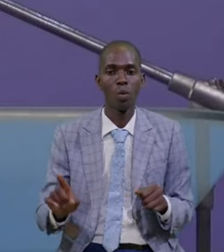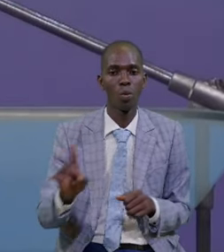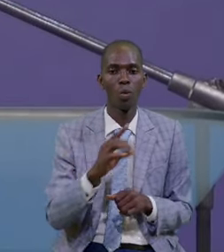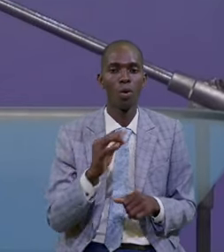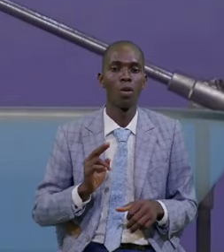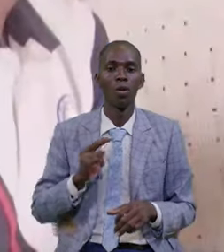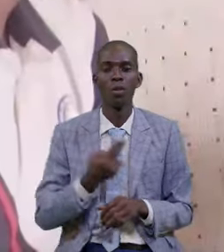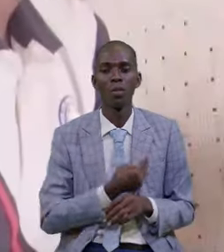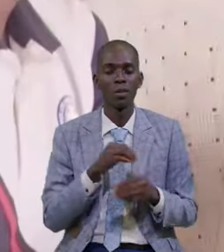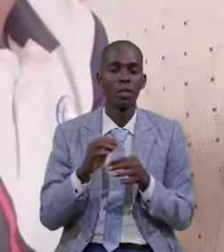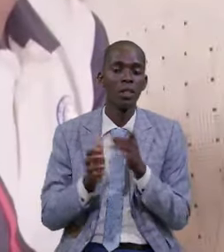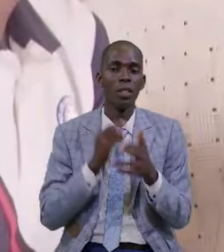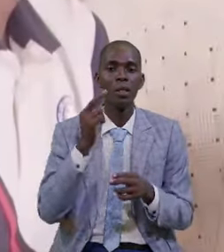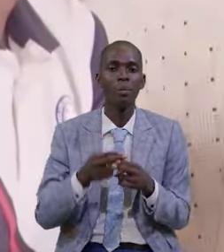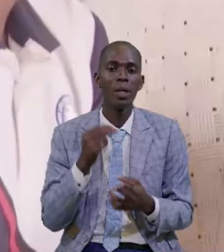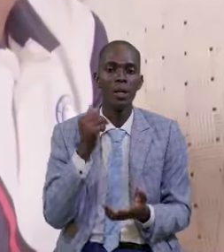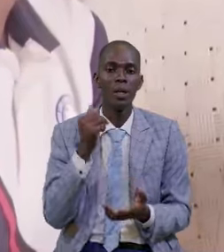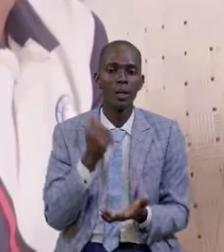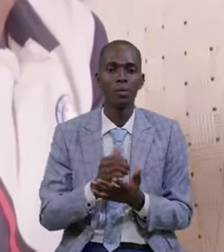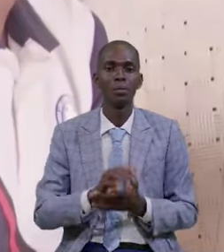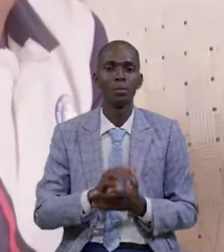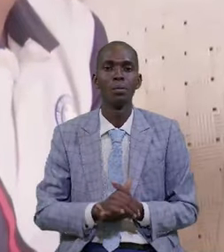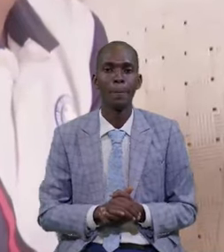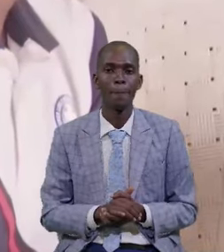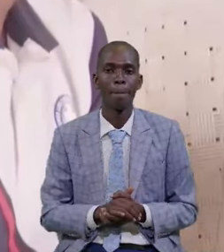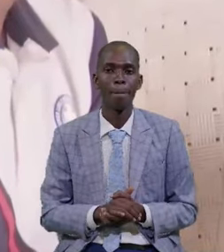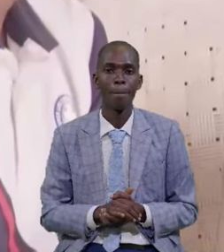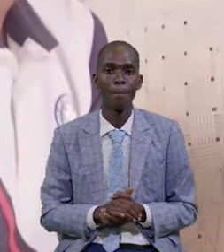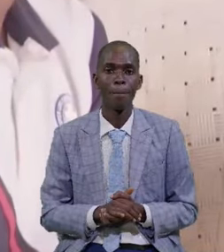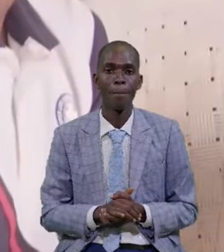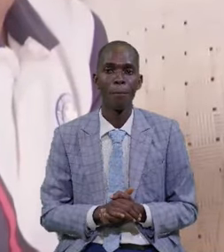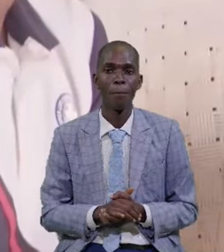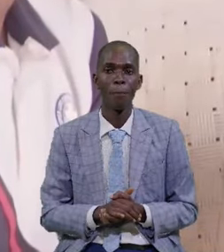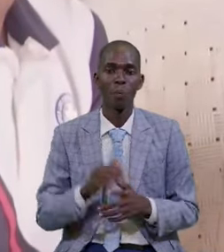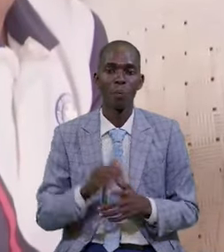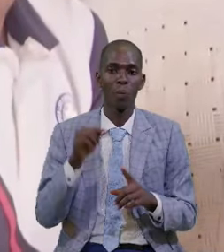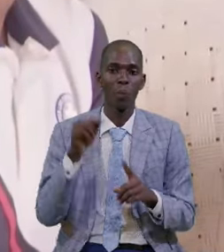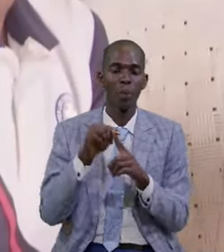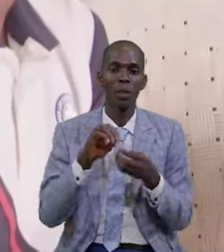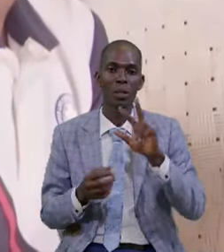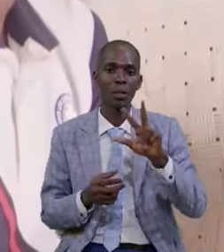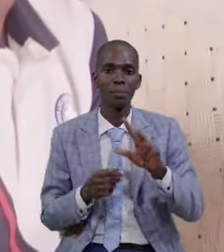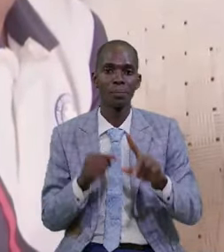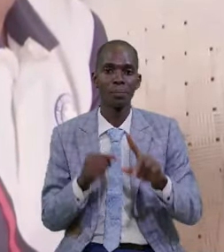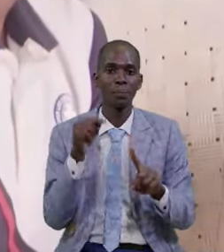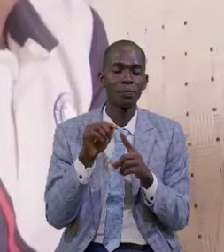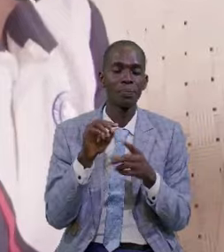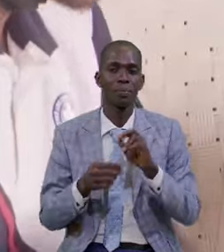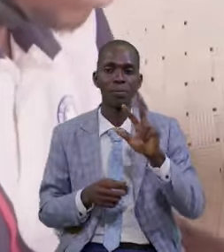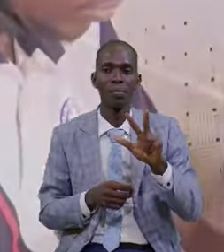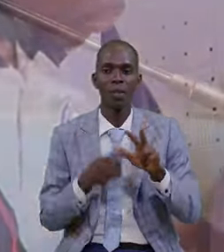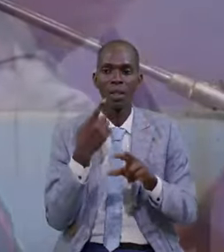in Jesus' name. We're coming to point number three. Point number three, the